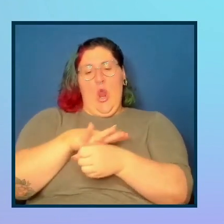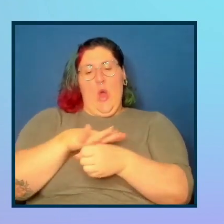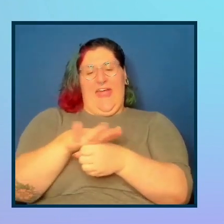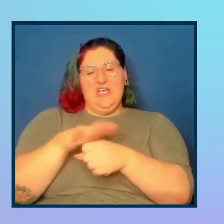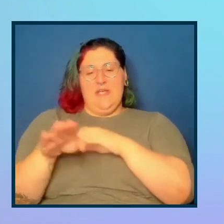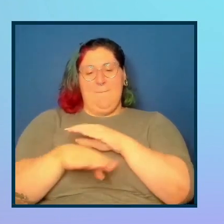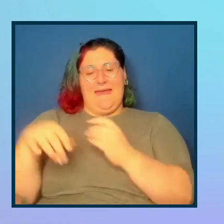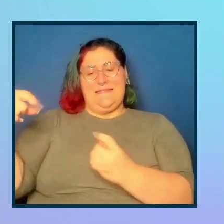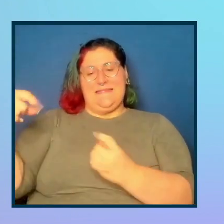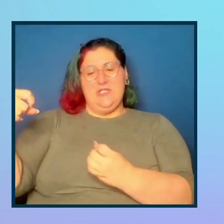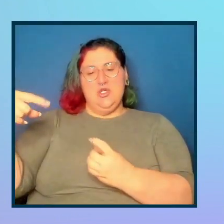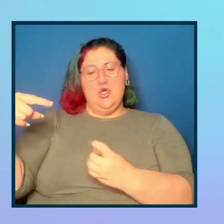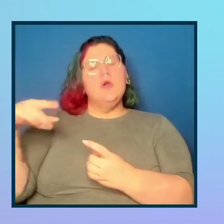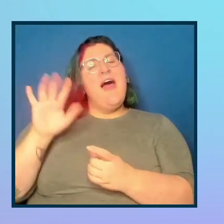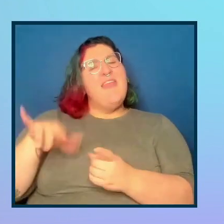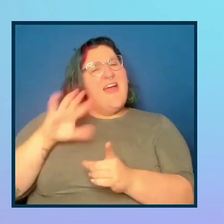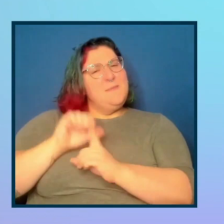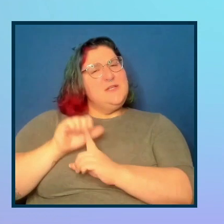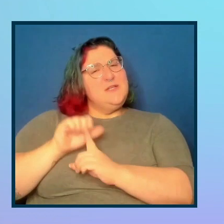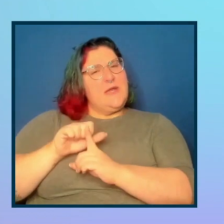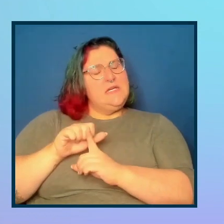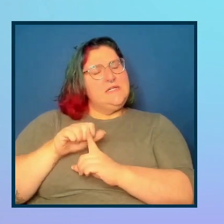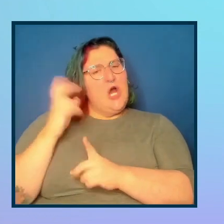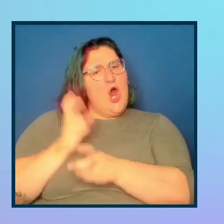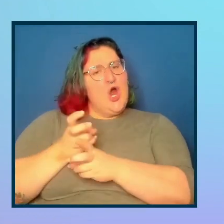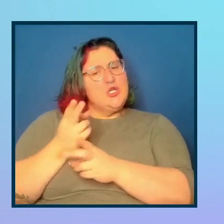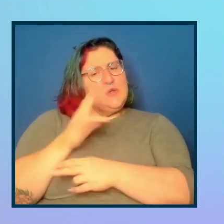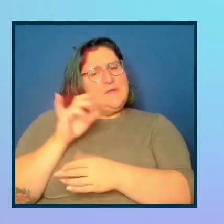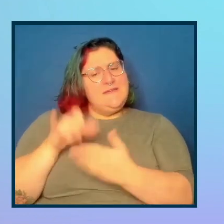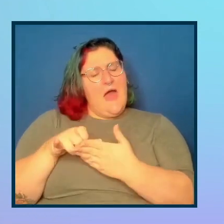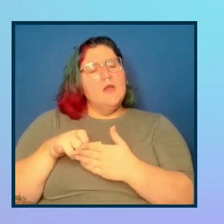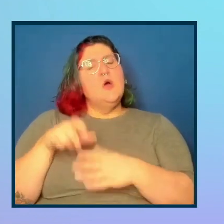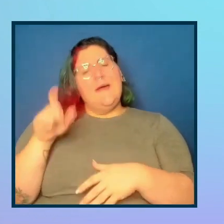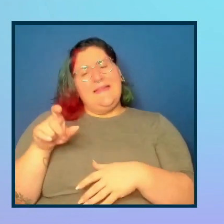computer vision, making sure that we are able to read signs as we're going across experience,